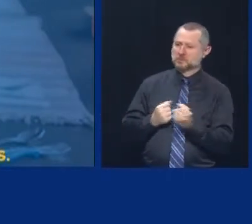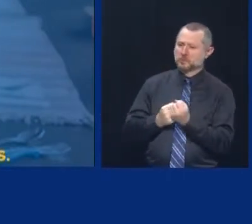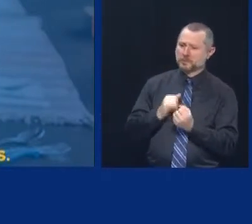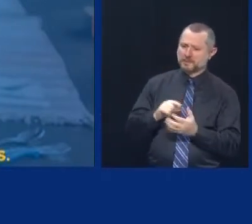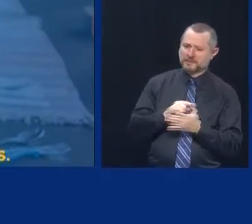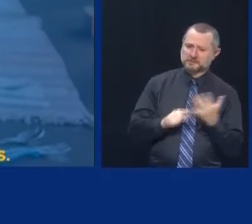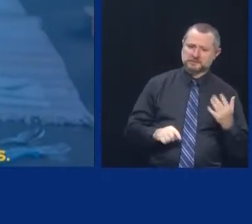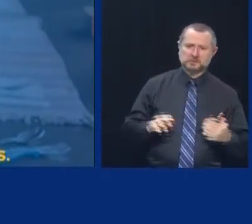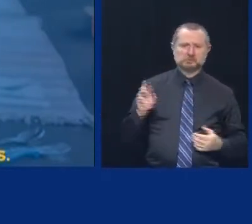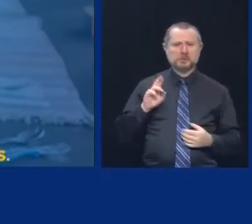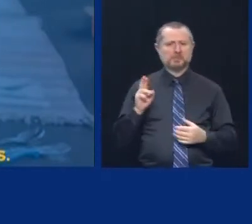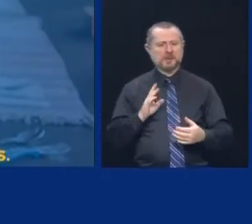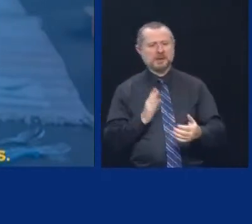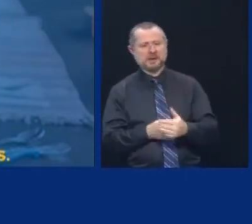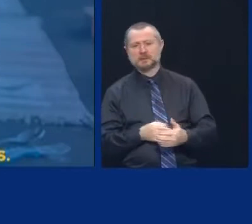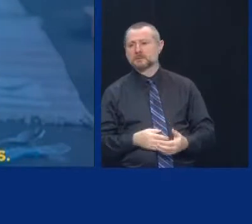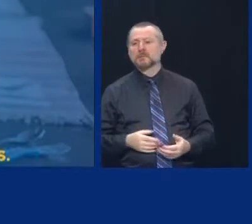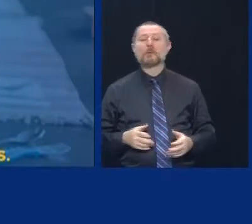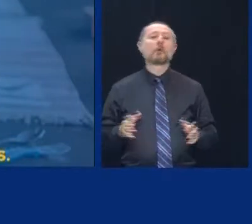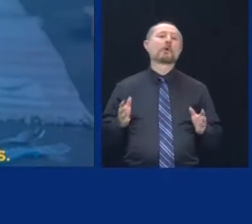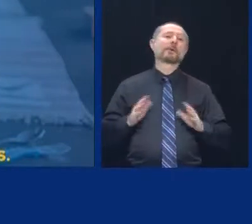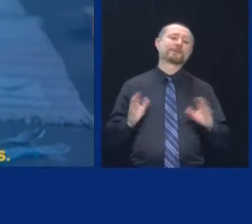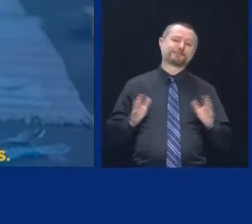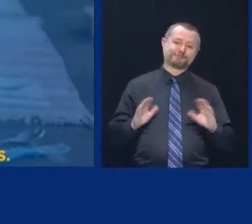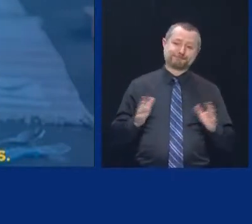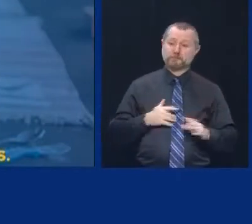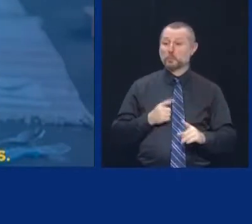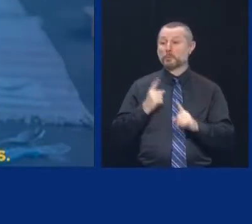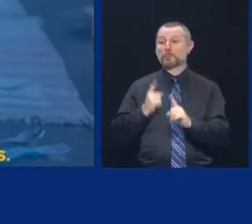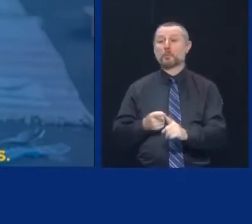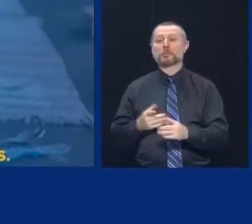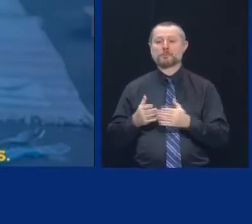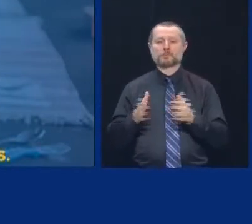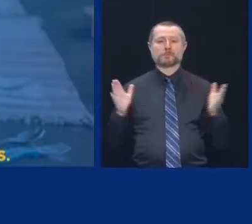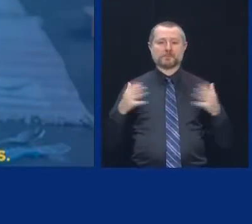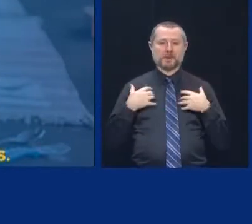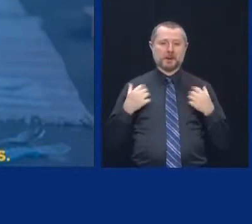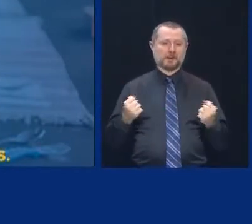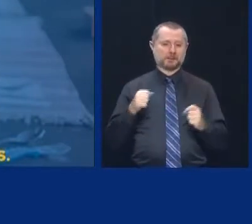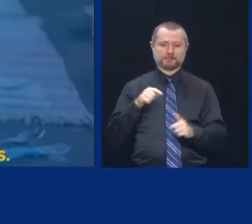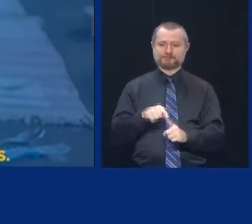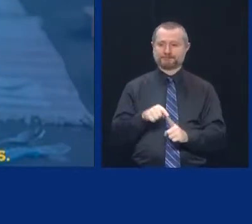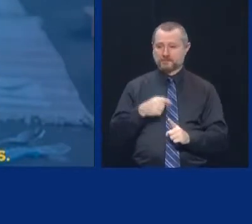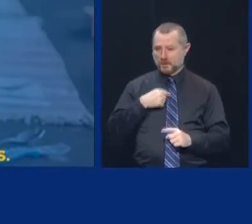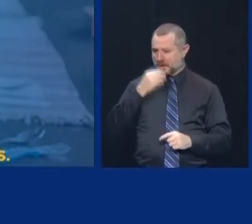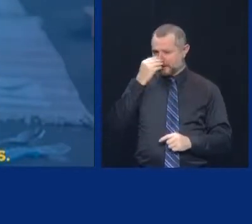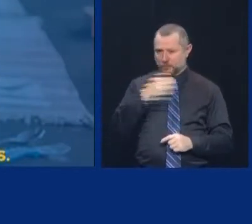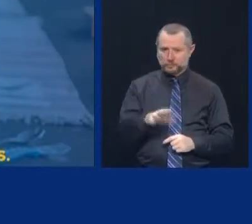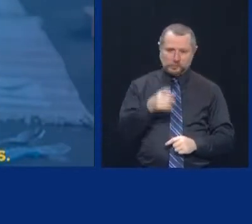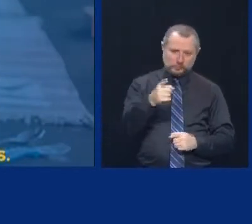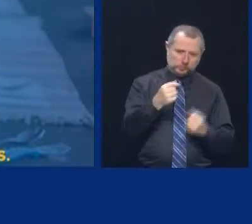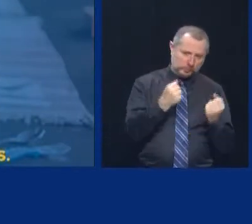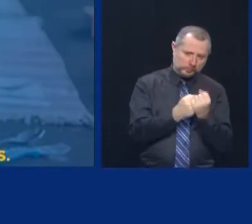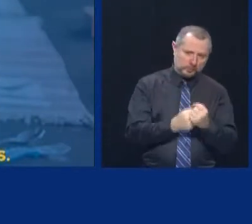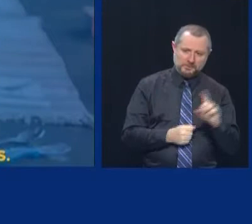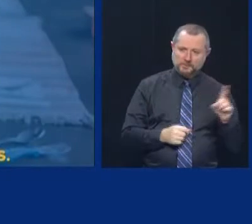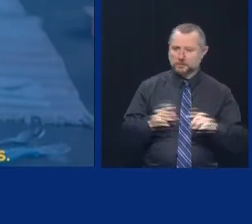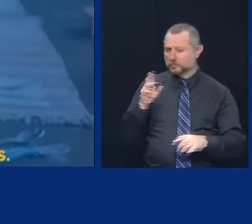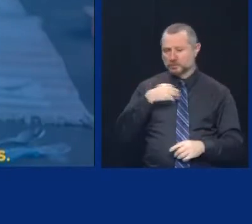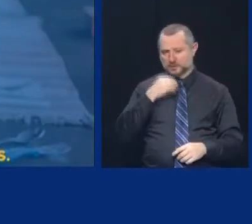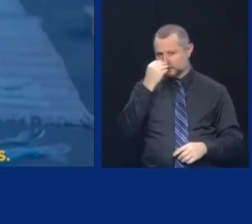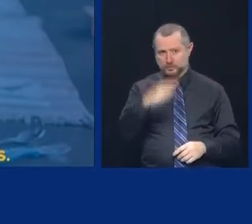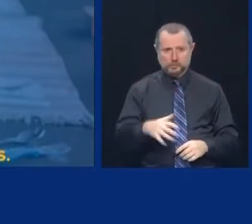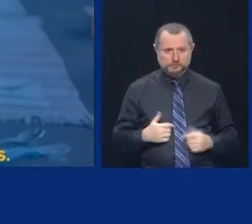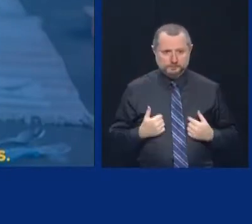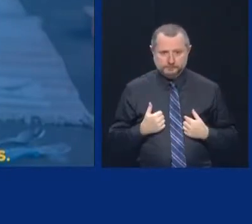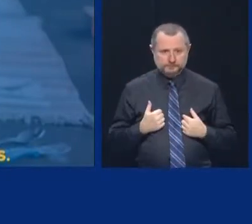this. This is about public health. I don't care about your politics. I really don't care about